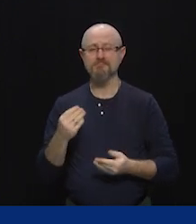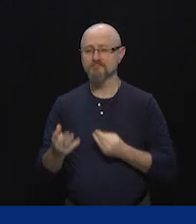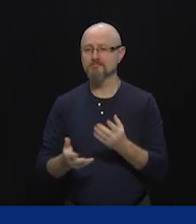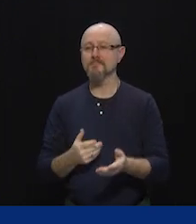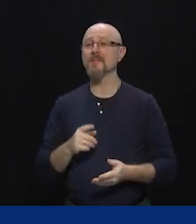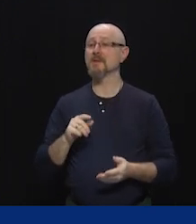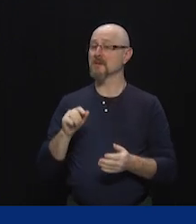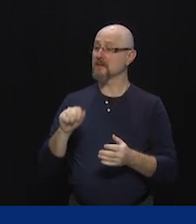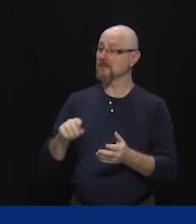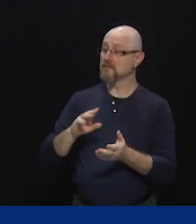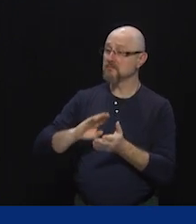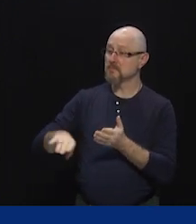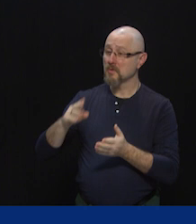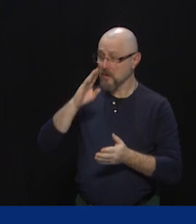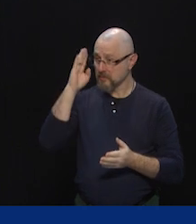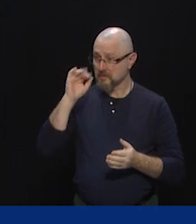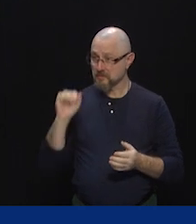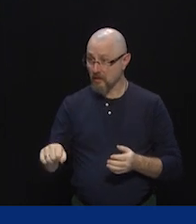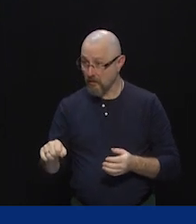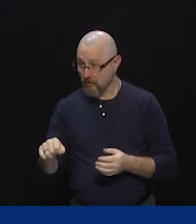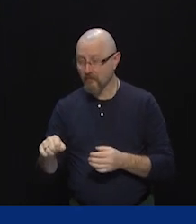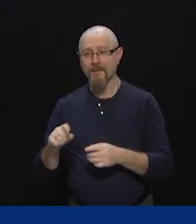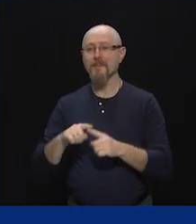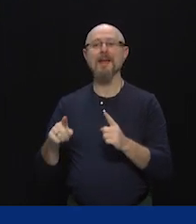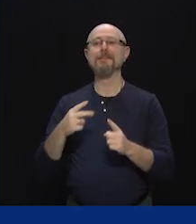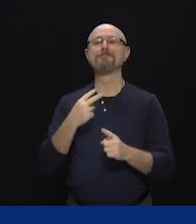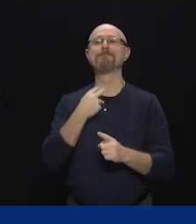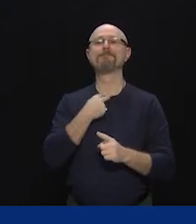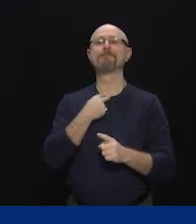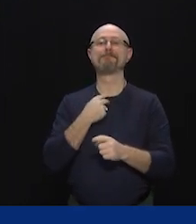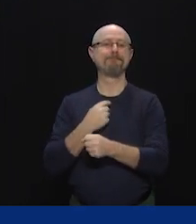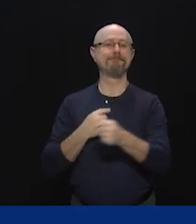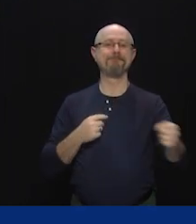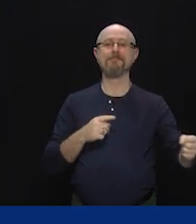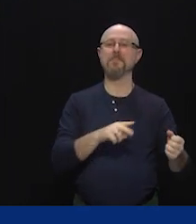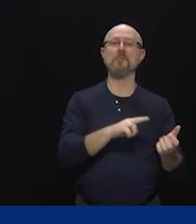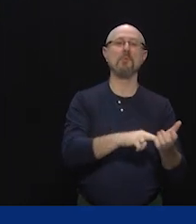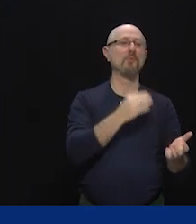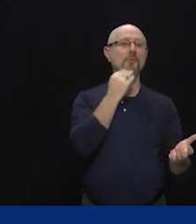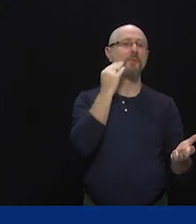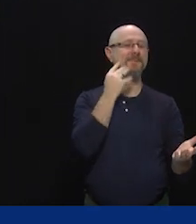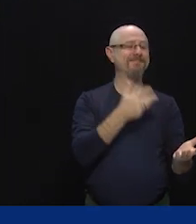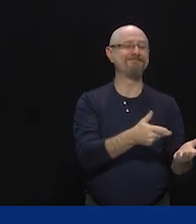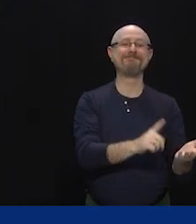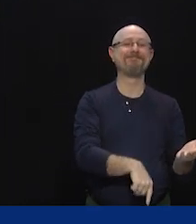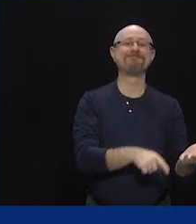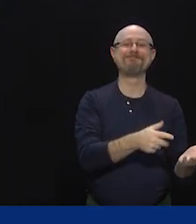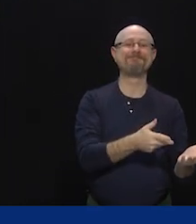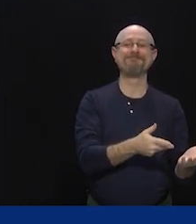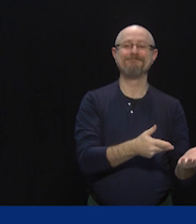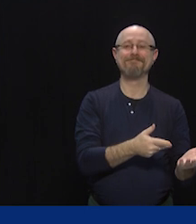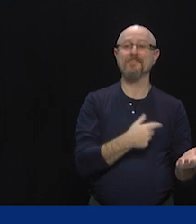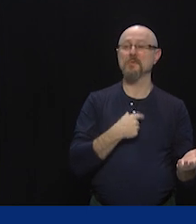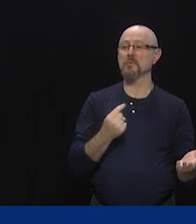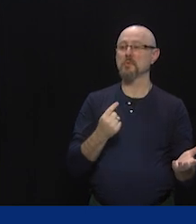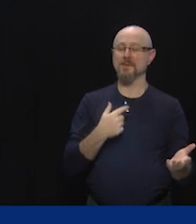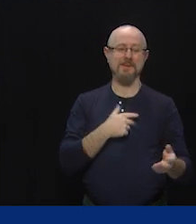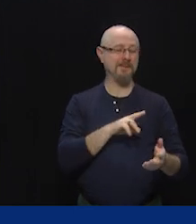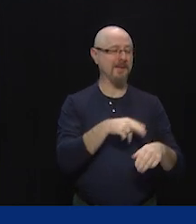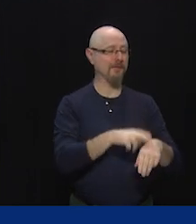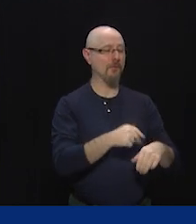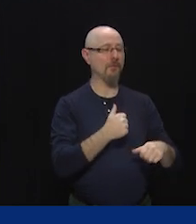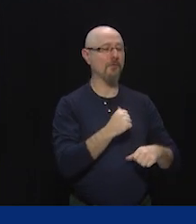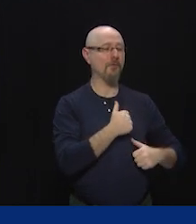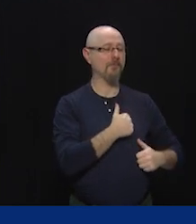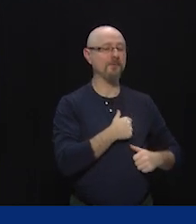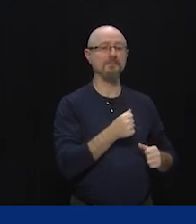discharged from hospitals, but were not able to be taken by a long-term facility or by a nursing home, so we deployed the National Guard to those facilities